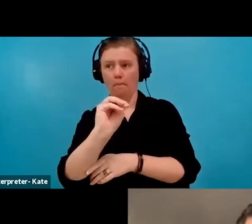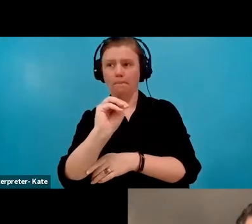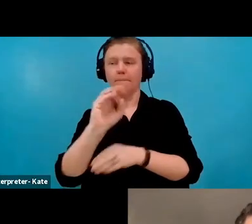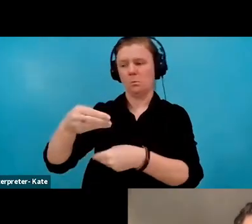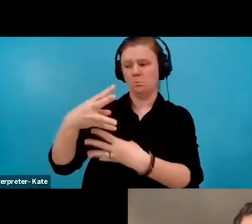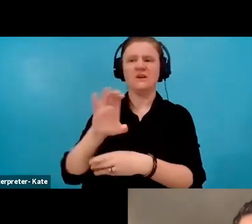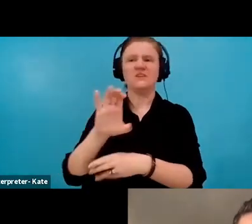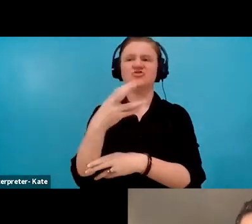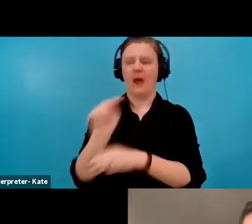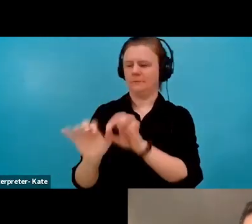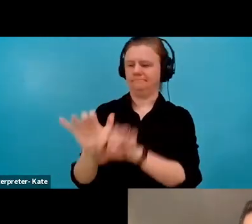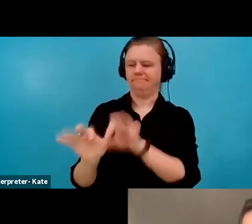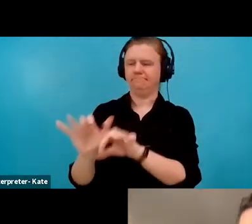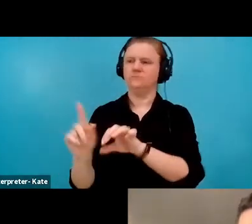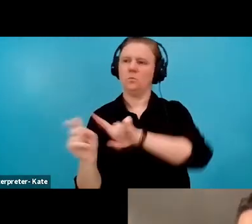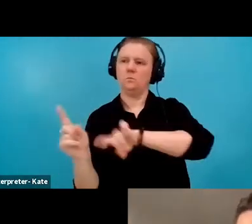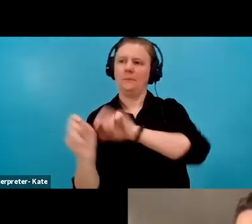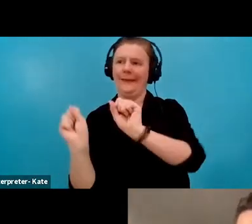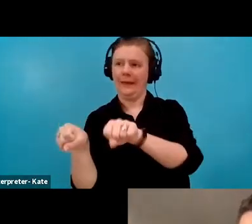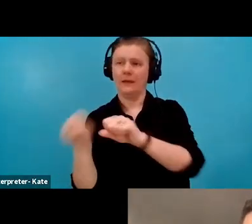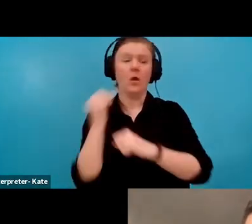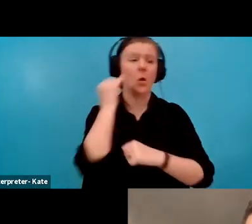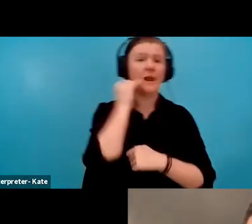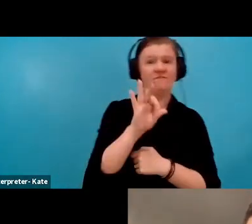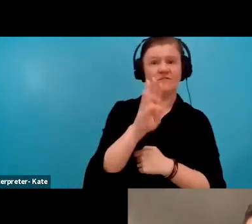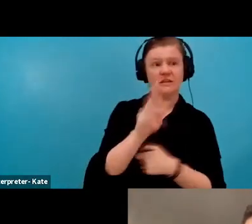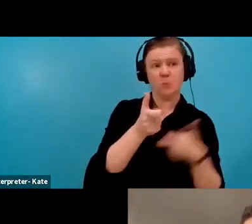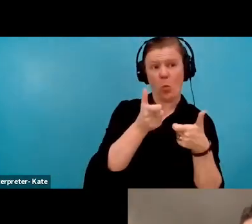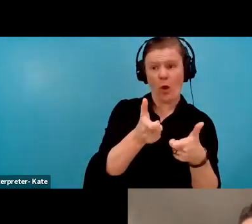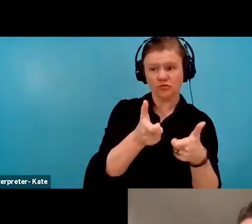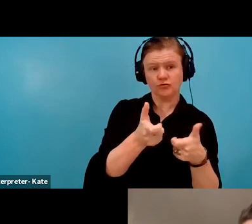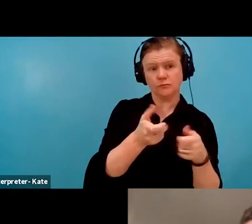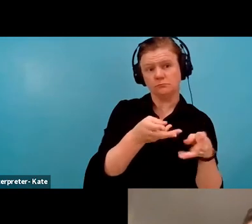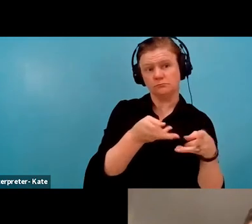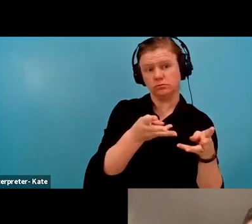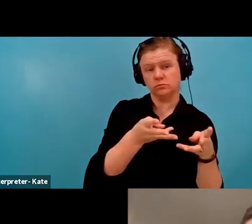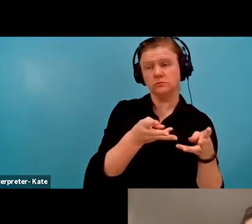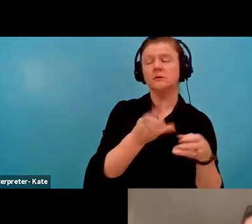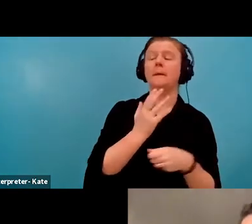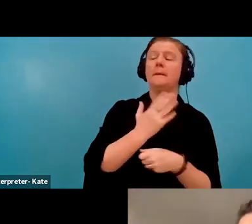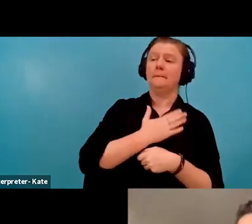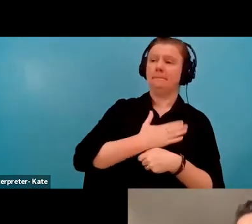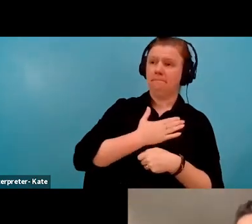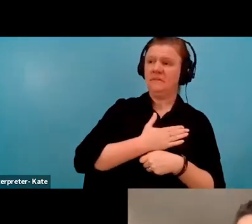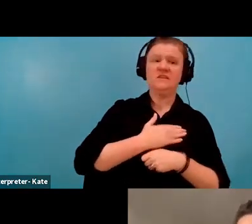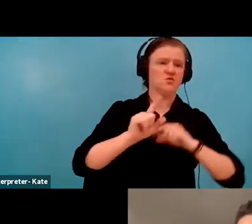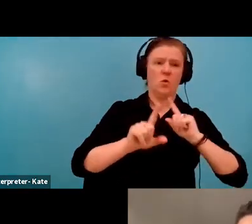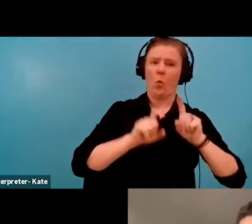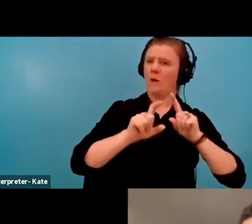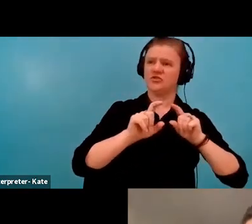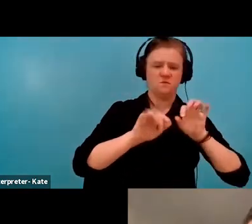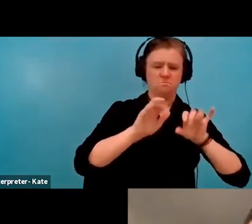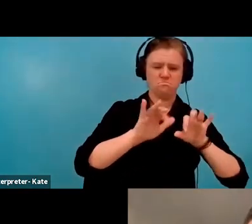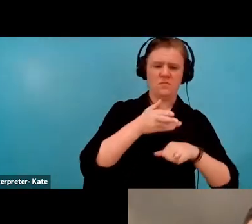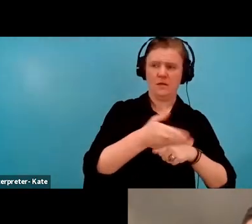conversation. If you are also potentially watching on Facebook, I would encourage you to leave questions there. And we have